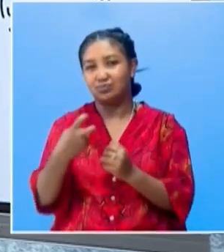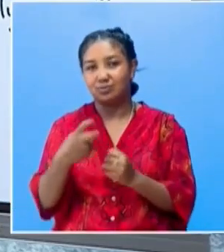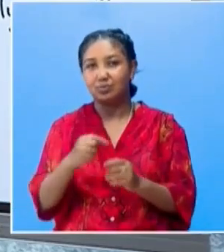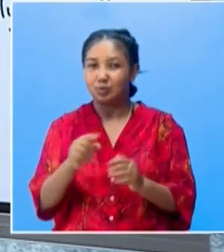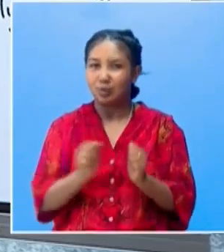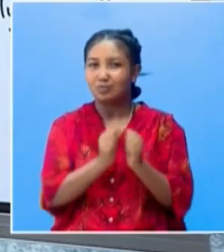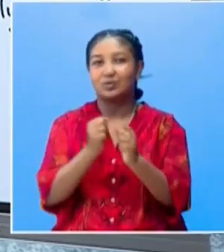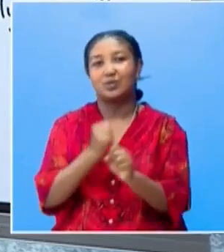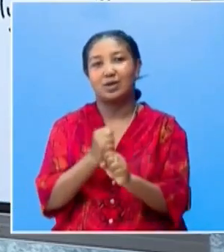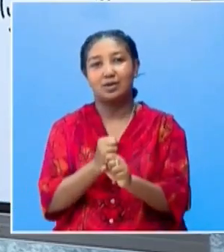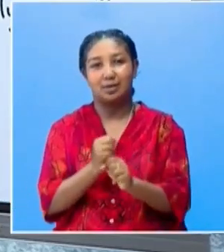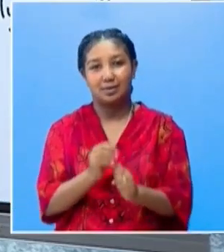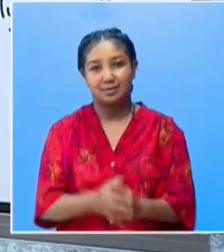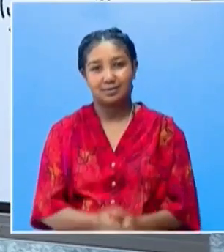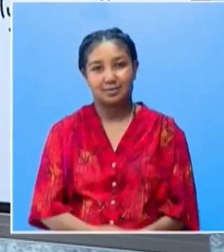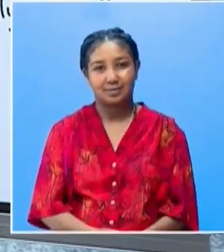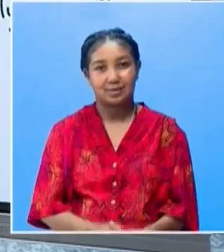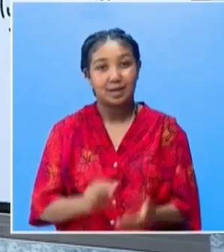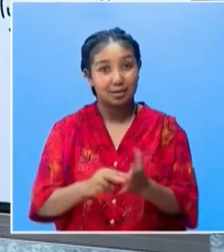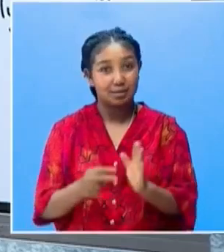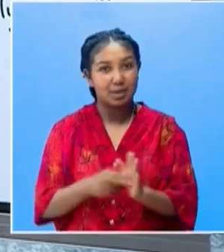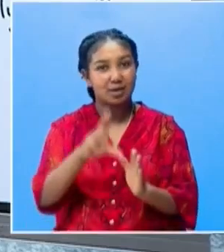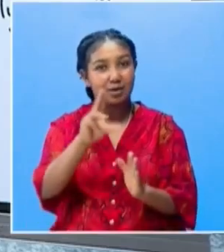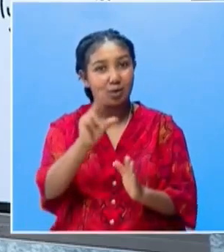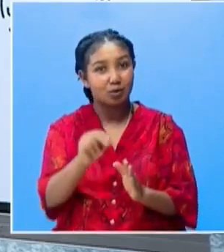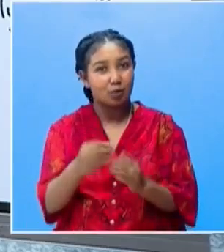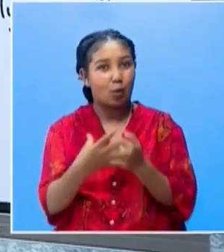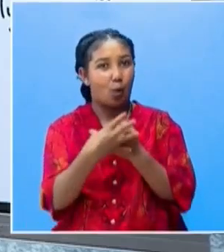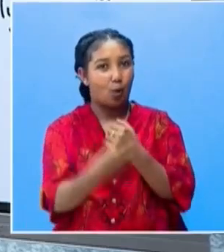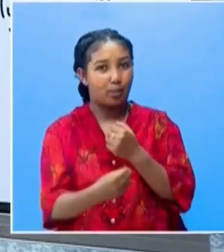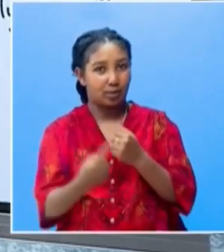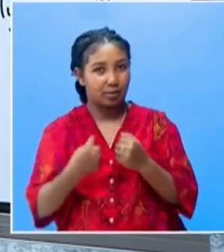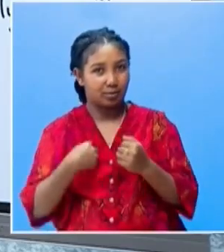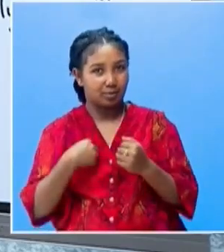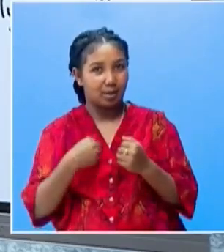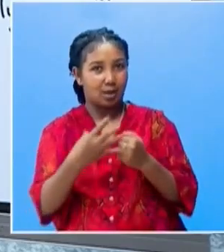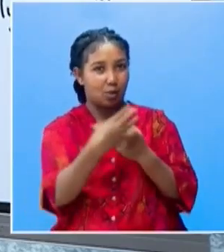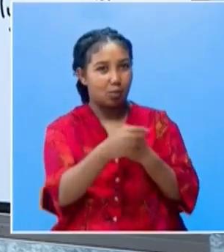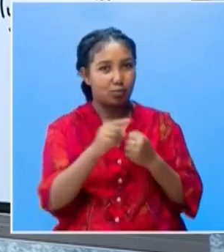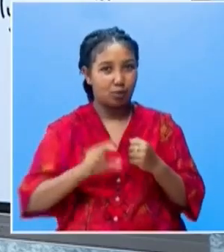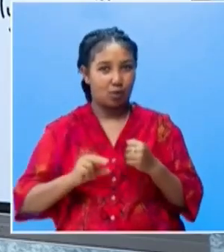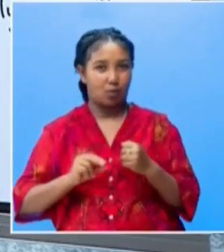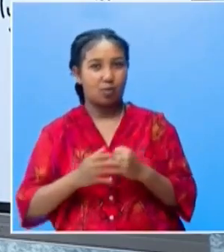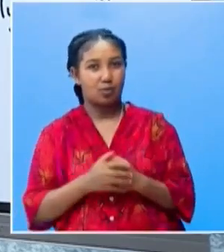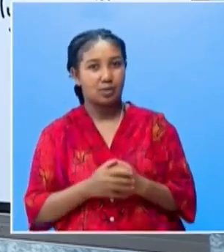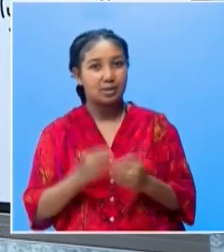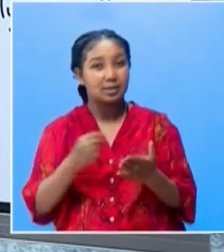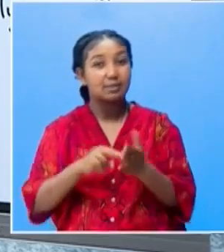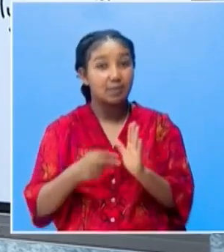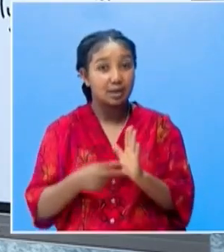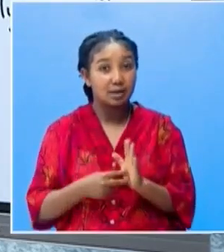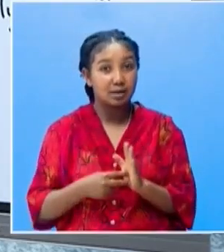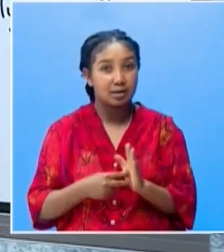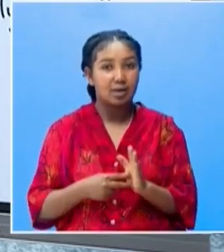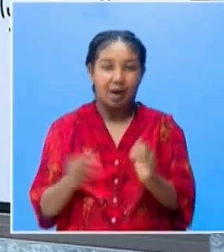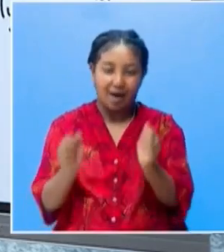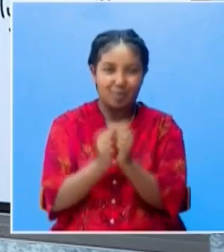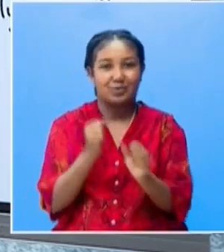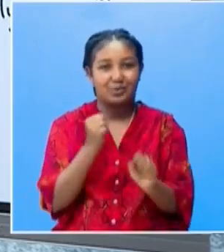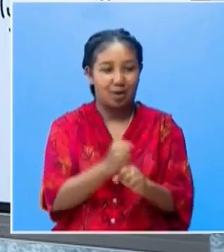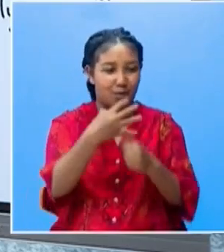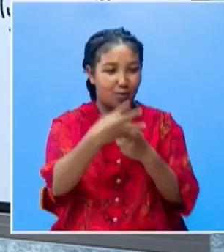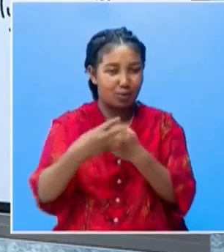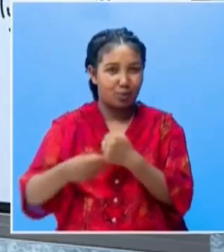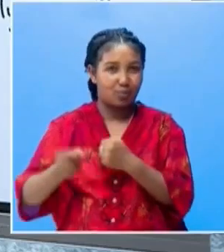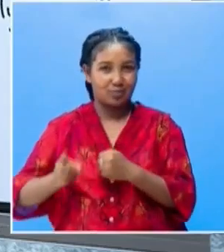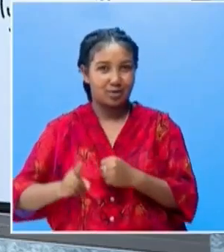let's do it together. That means not you copy from me or I copy from you. This means what? Let's do it together.